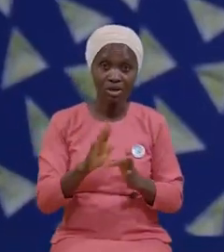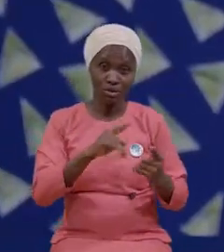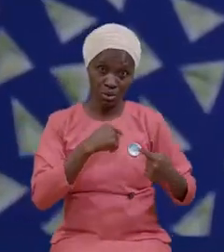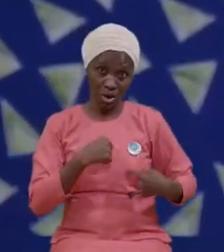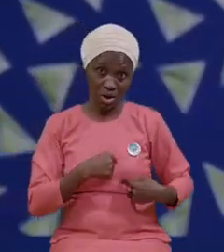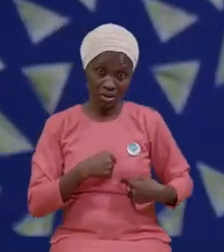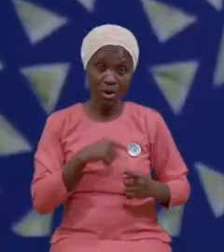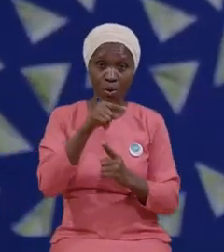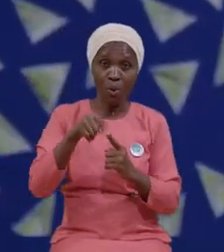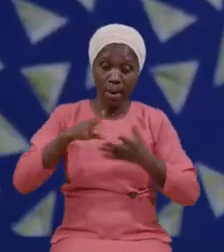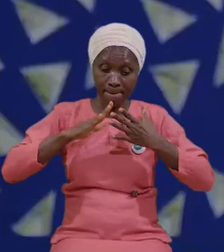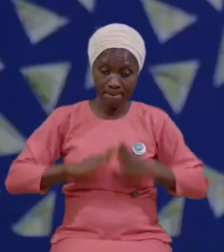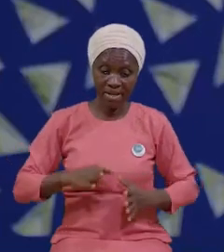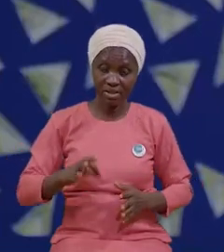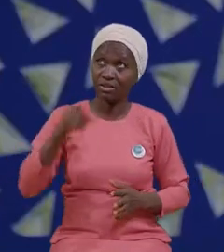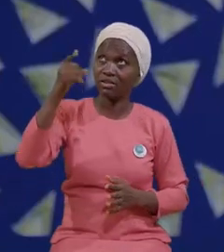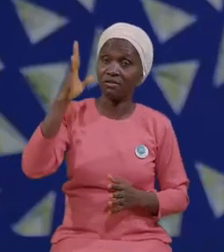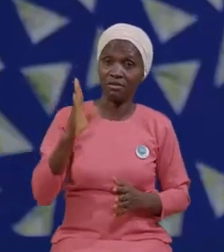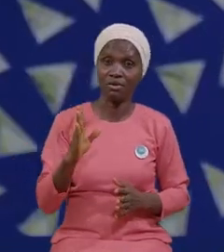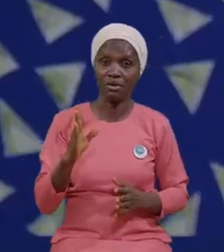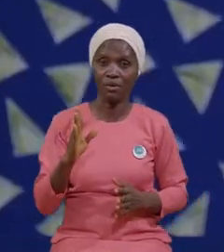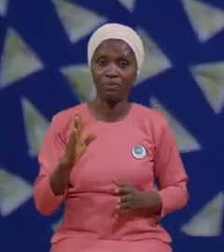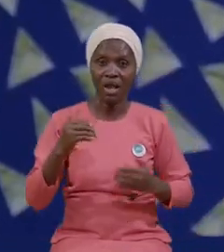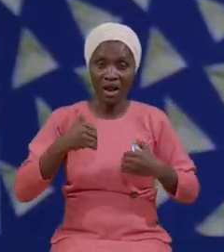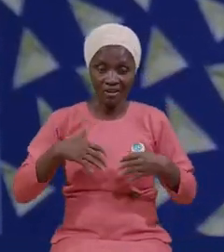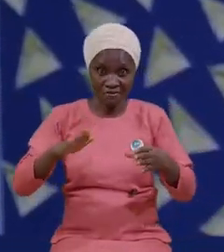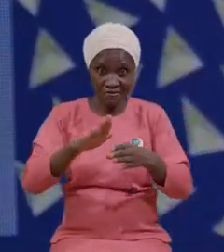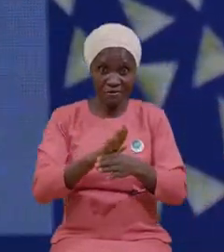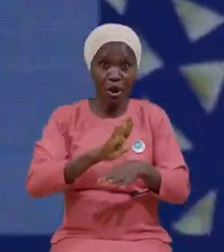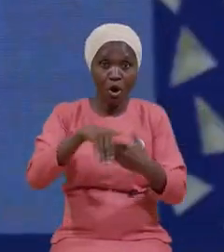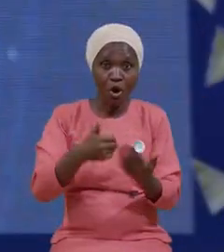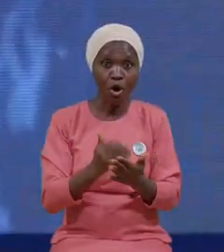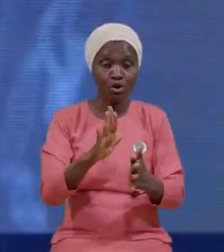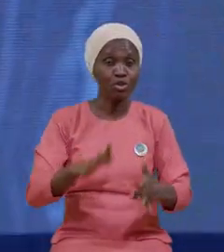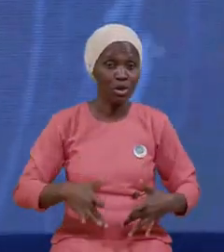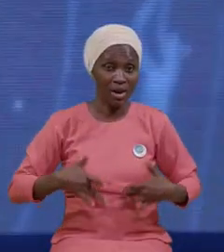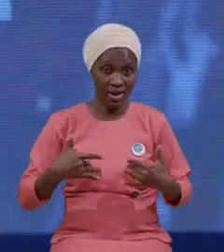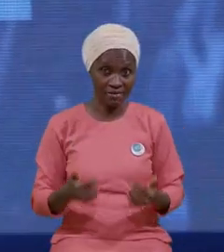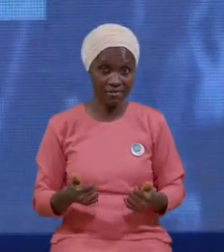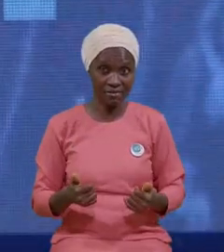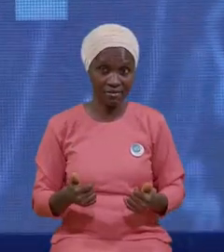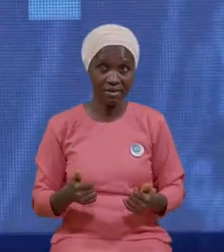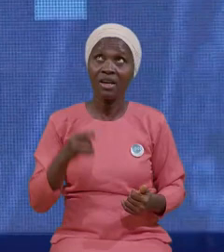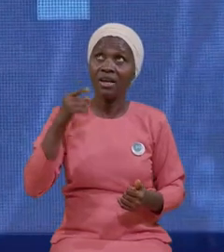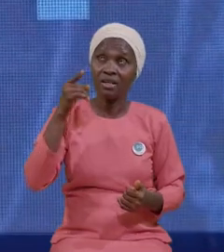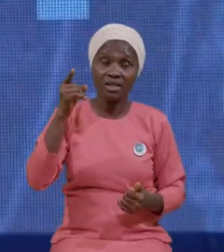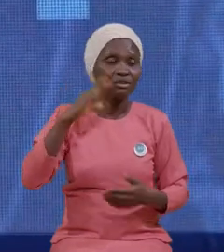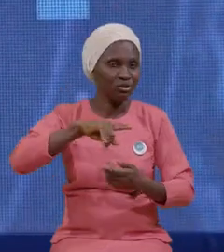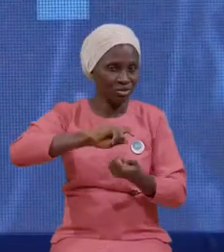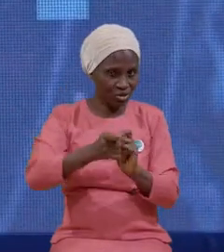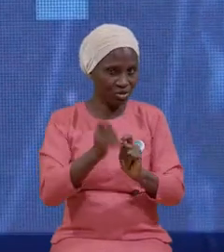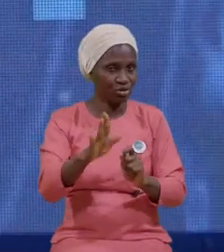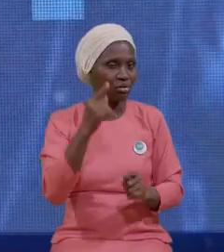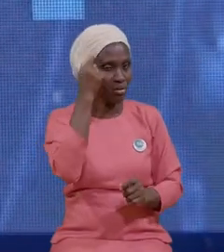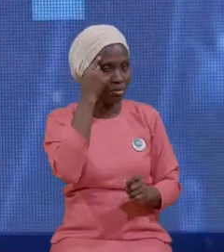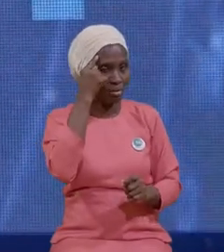When the peace of God pervades all your life, it will change your thoughts. It will